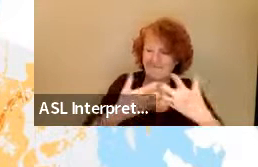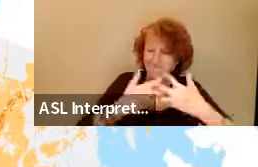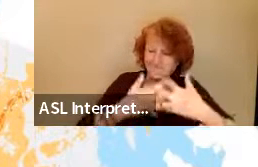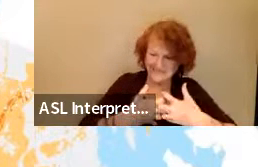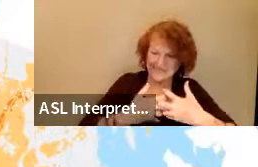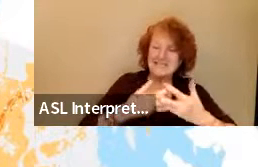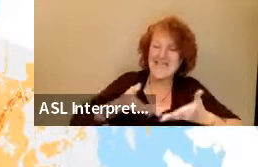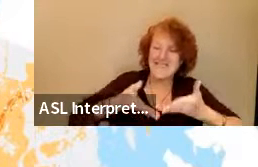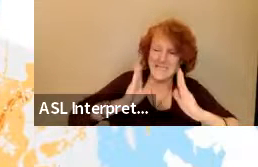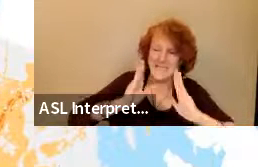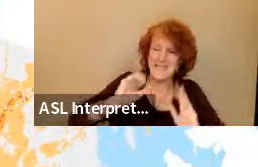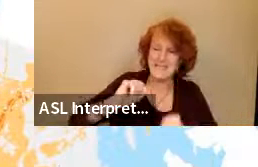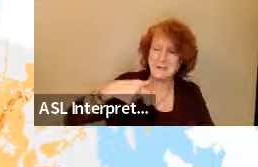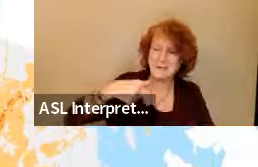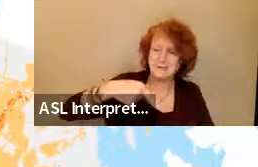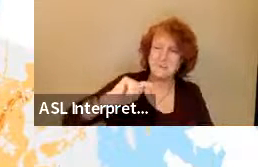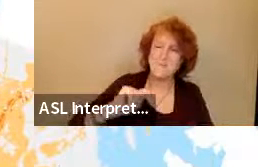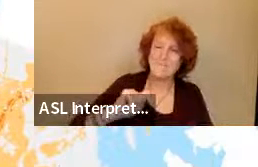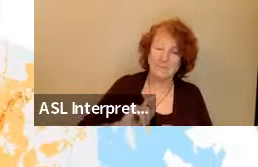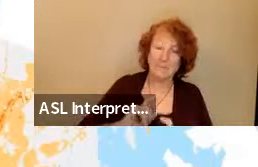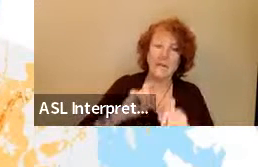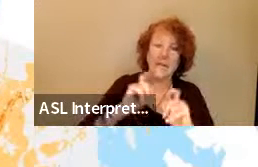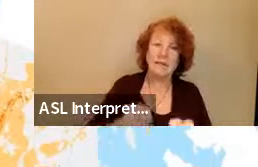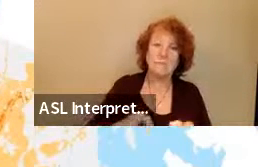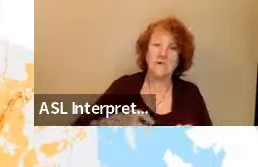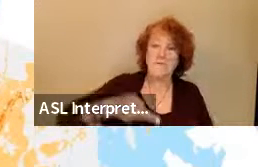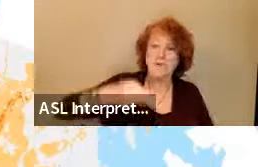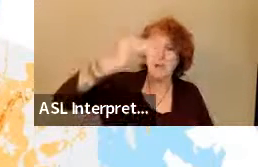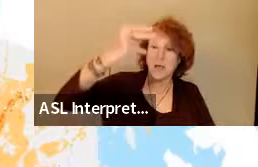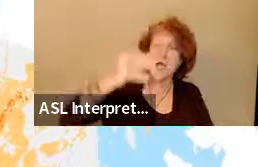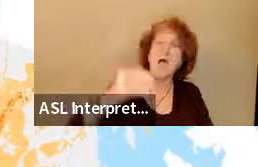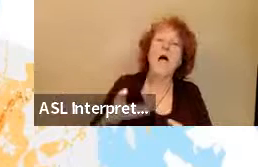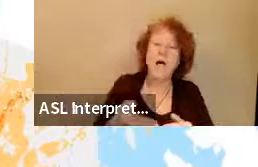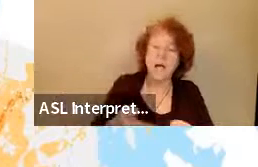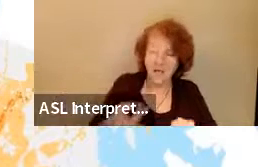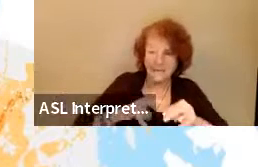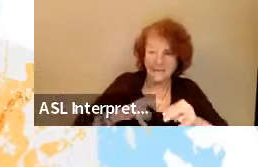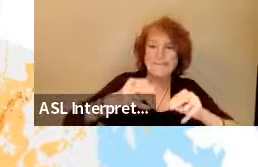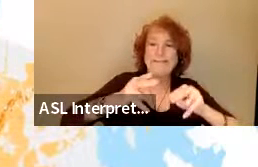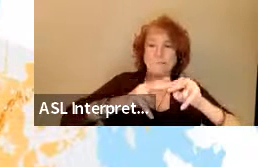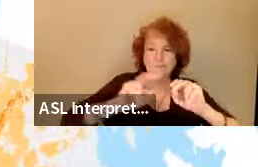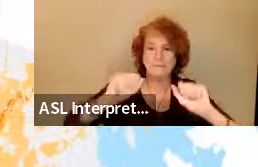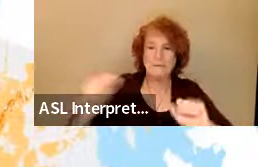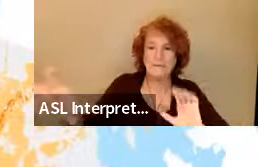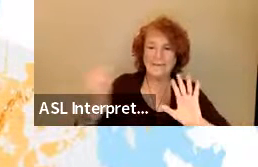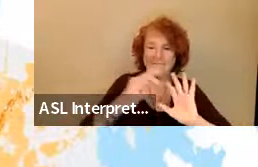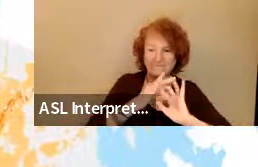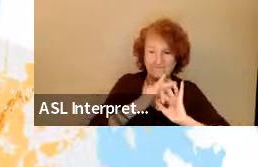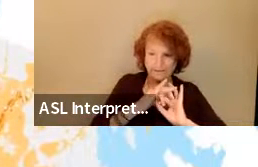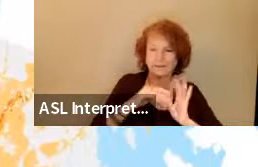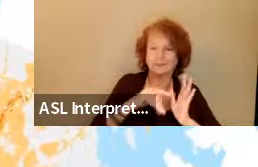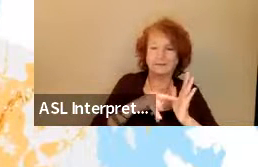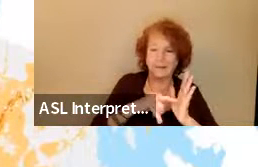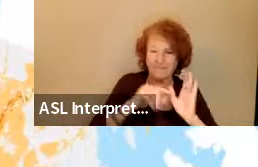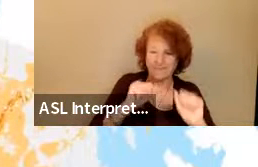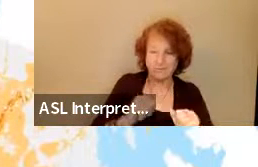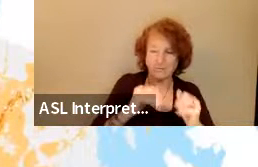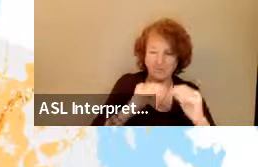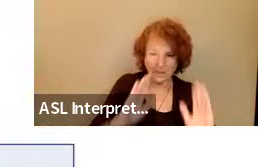height increases in places where you need an extra story or so to actually fit that affordable housing. Next slide.